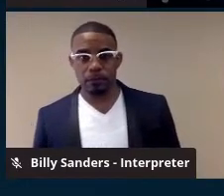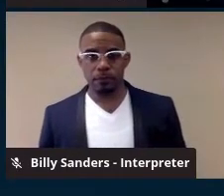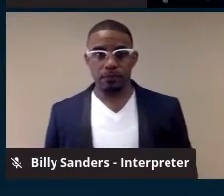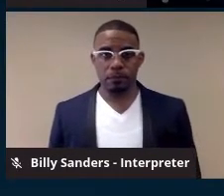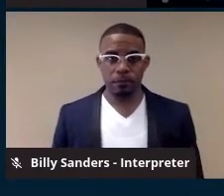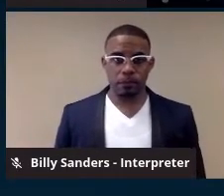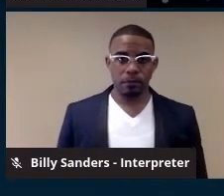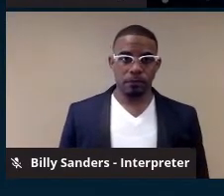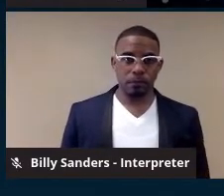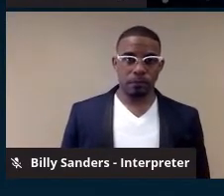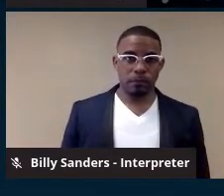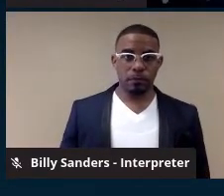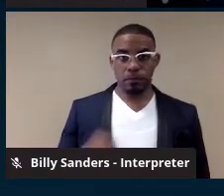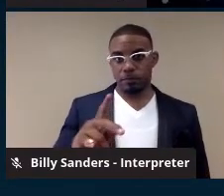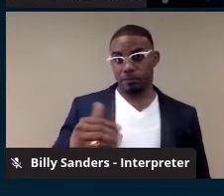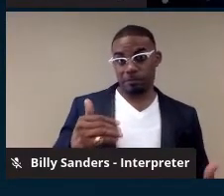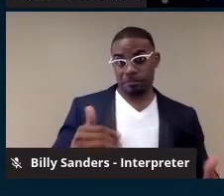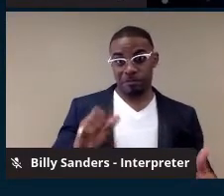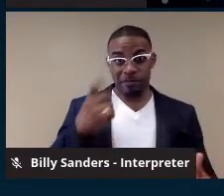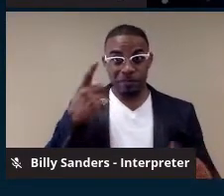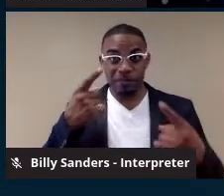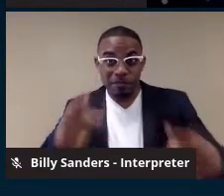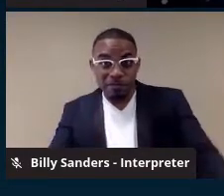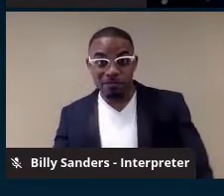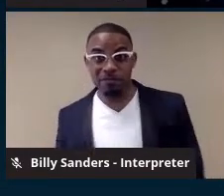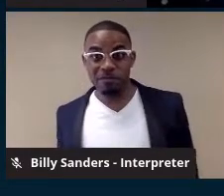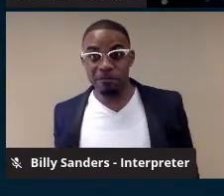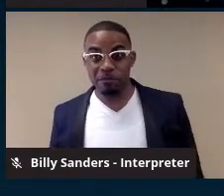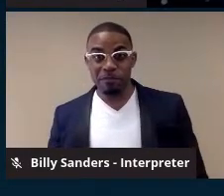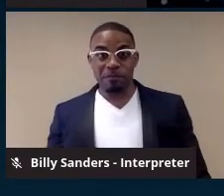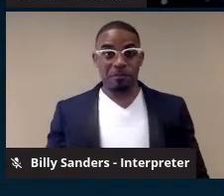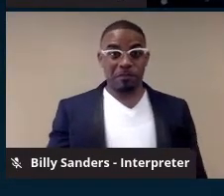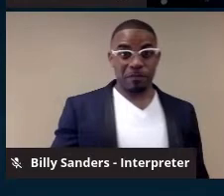Okay, so let's have a look, see if it works.